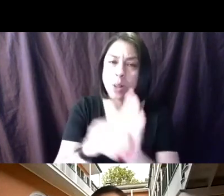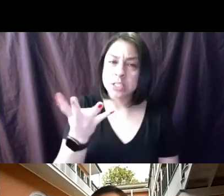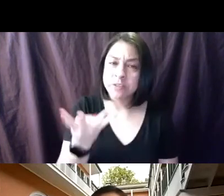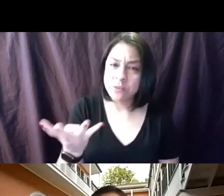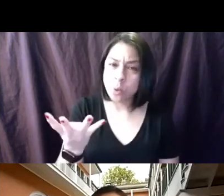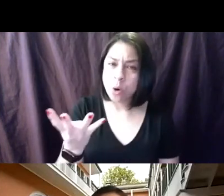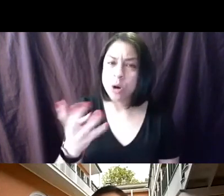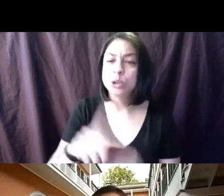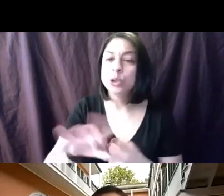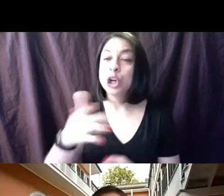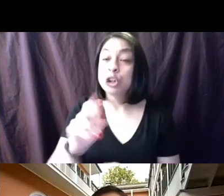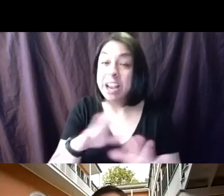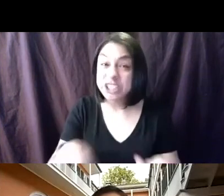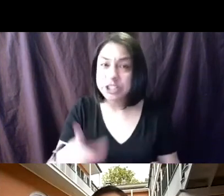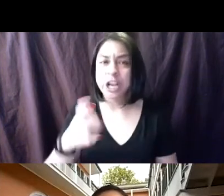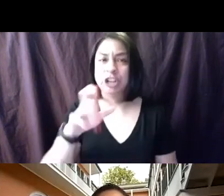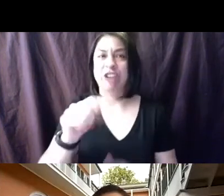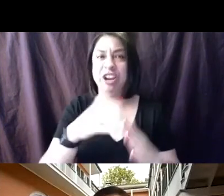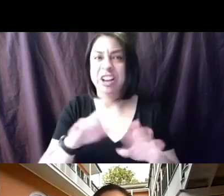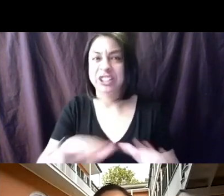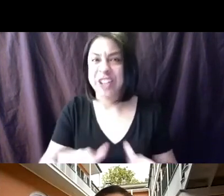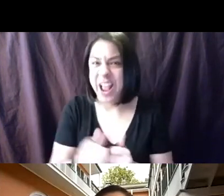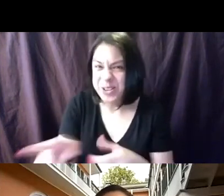your grandchildren and great-grandchildren?